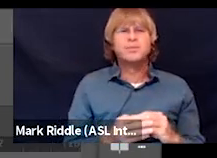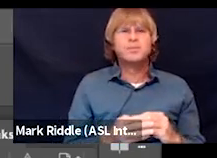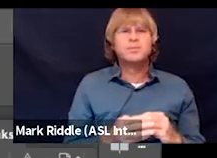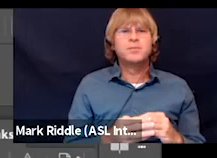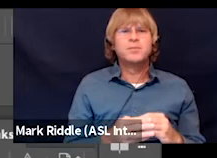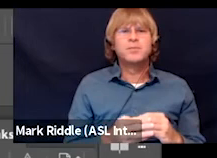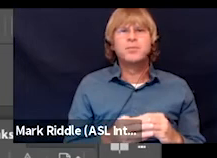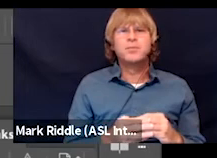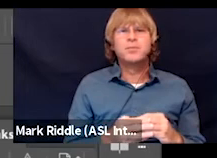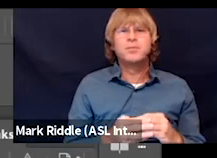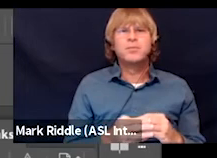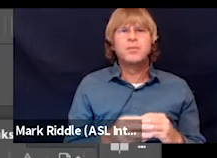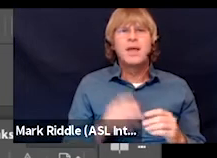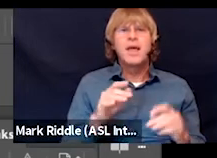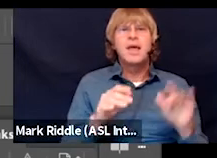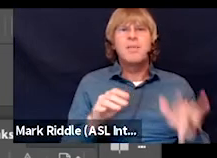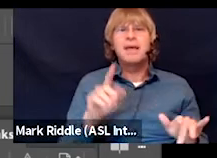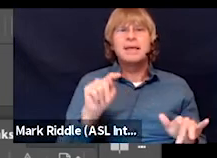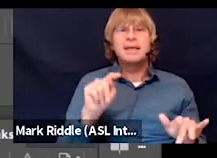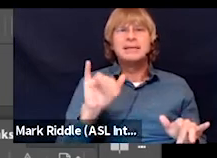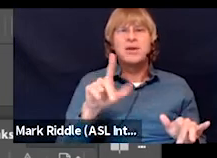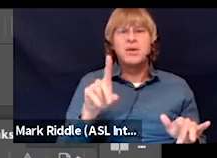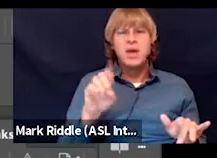But command tilde